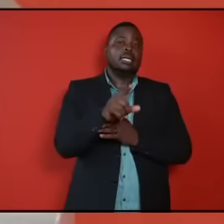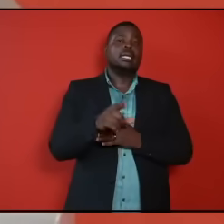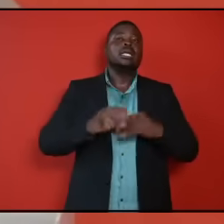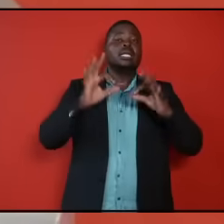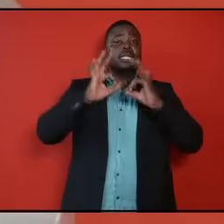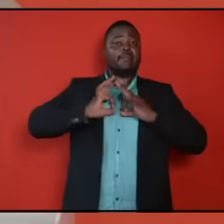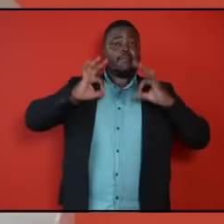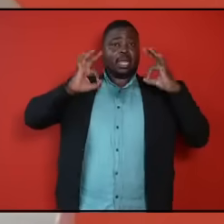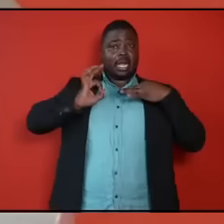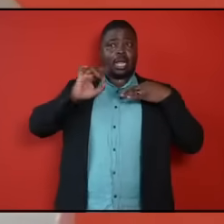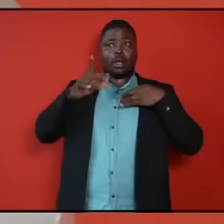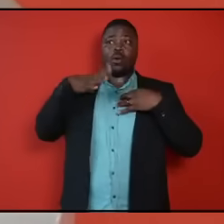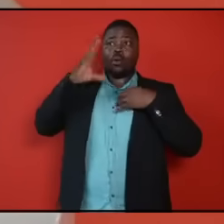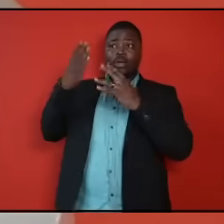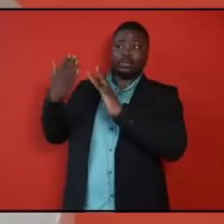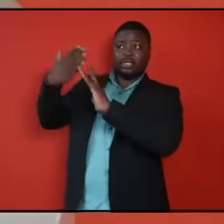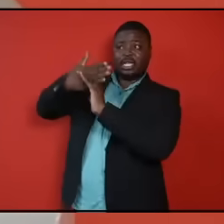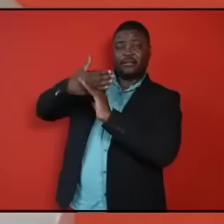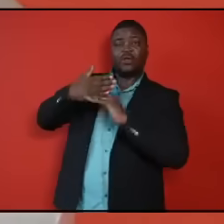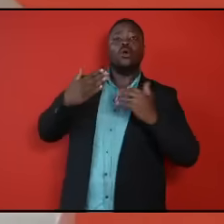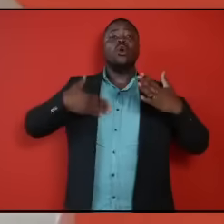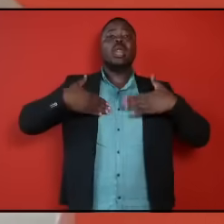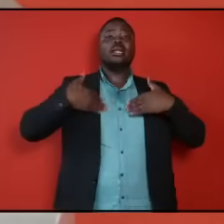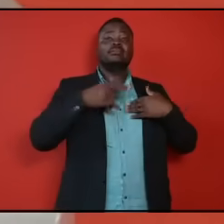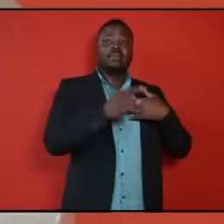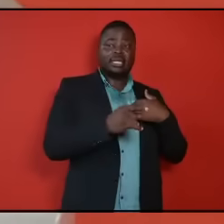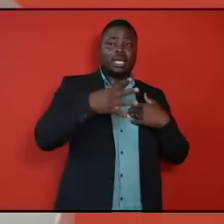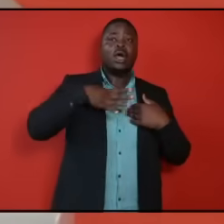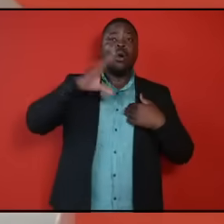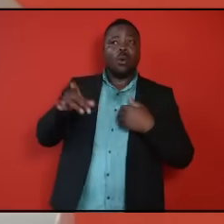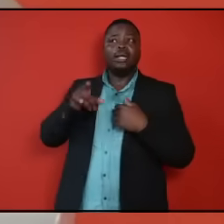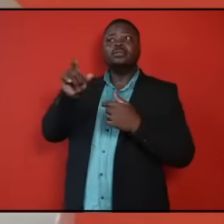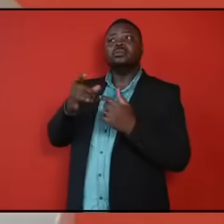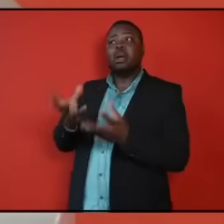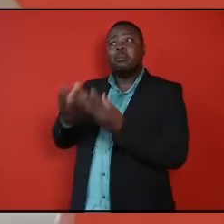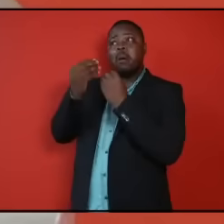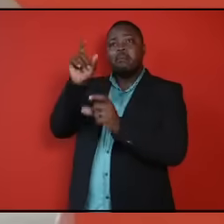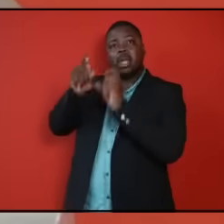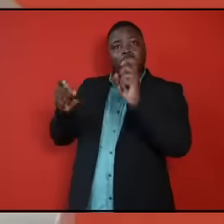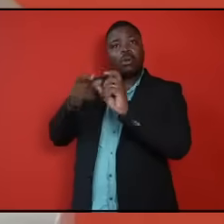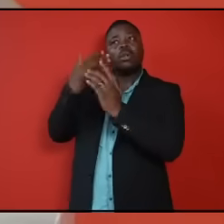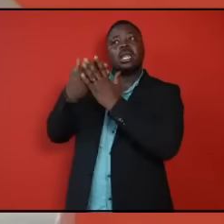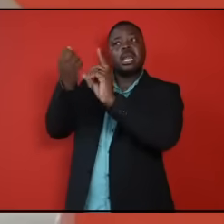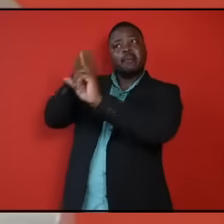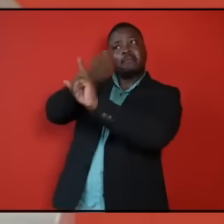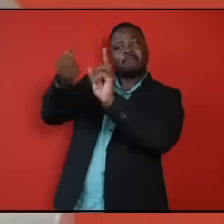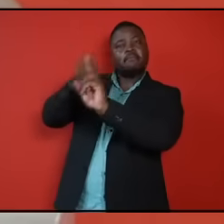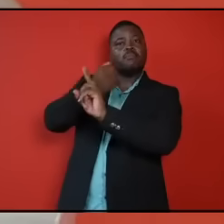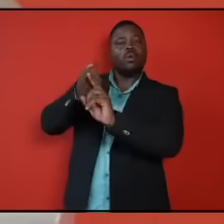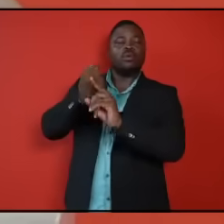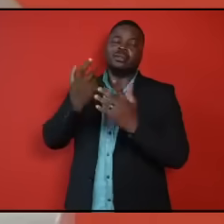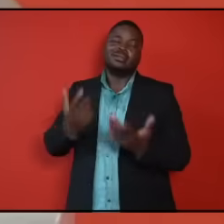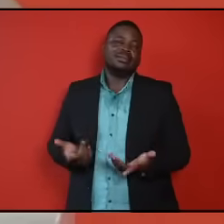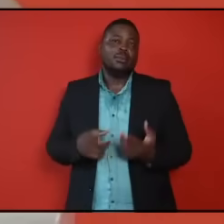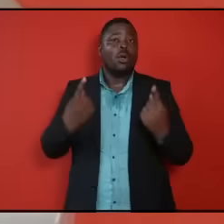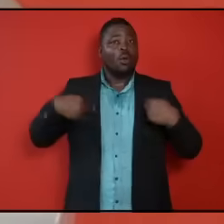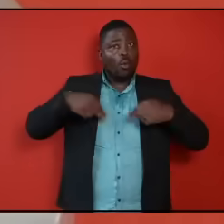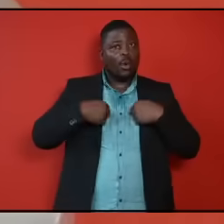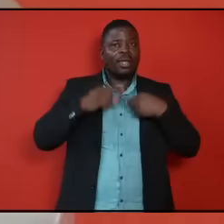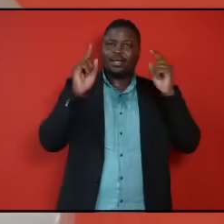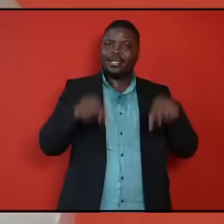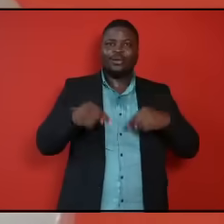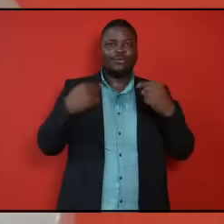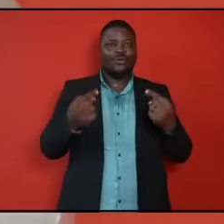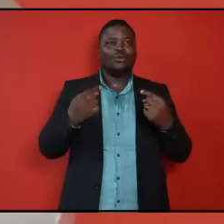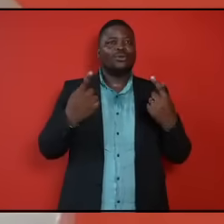administration and wants the people he can bully around. And he knows he can't do that with Dunga. That's why he's prepared to take